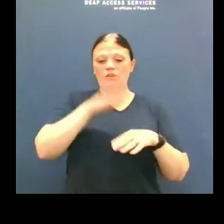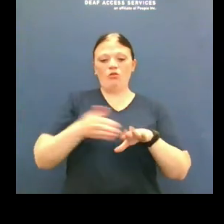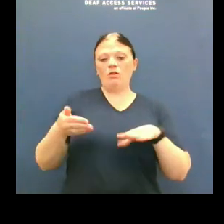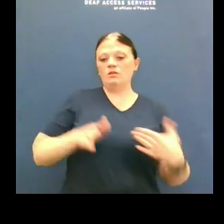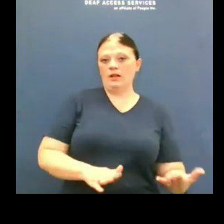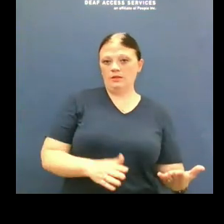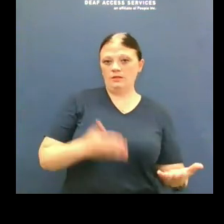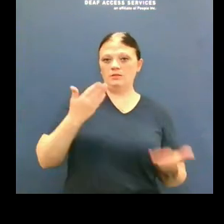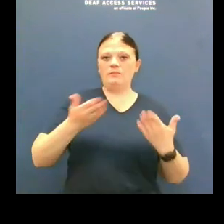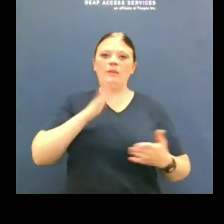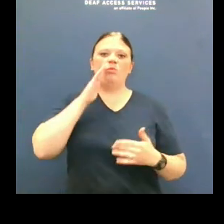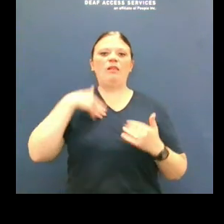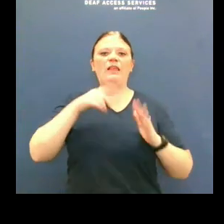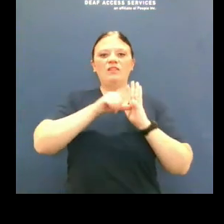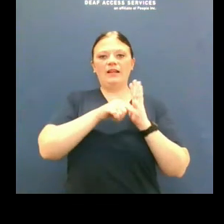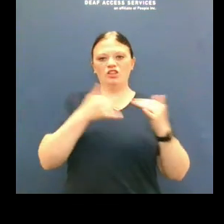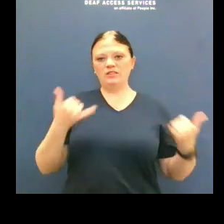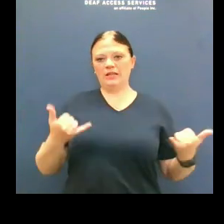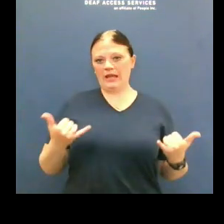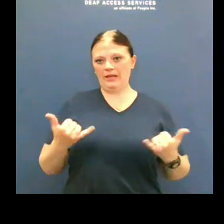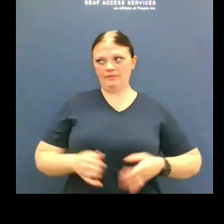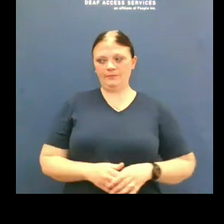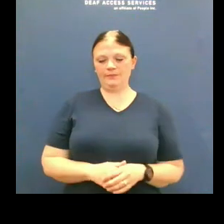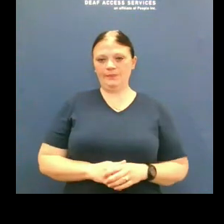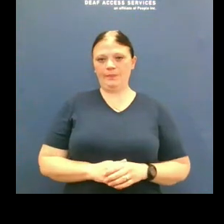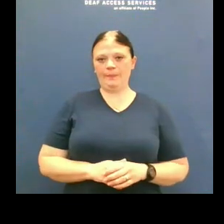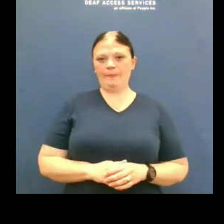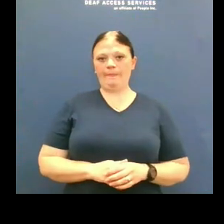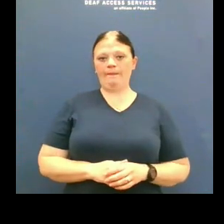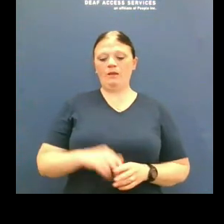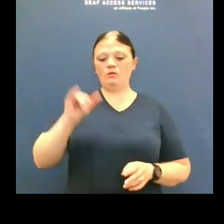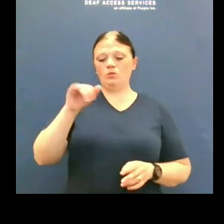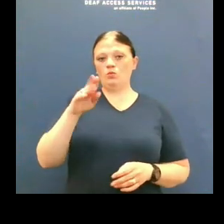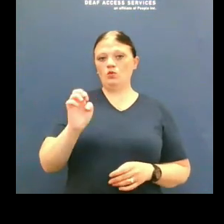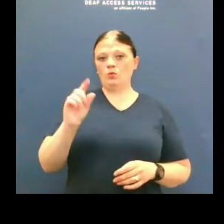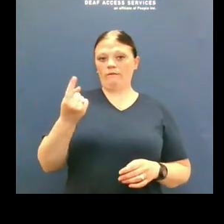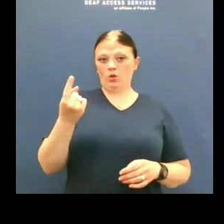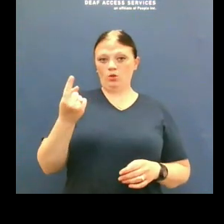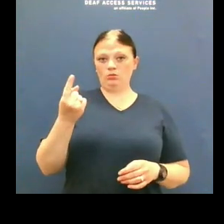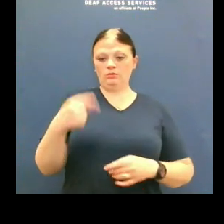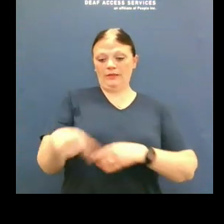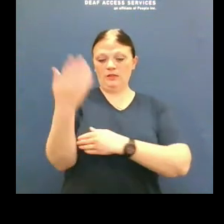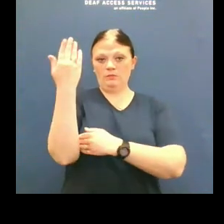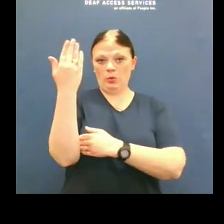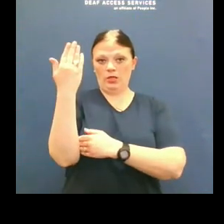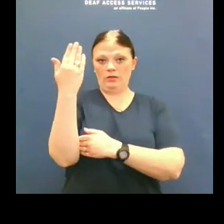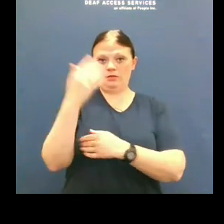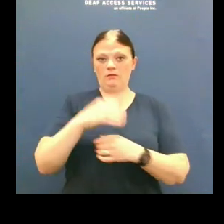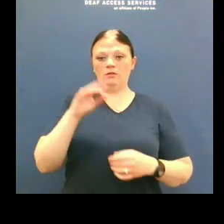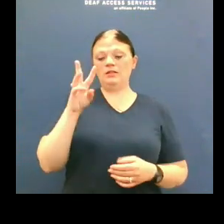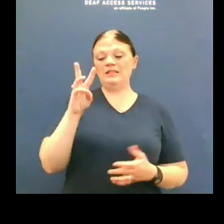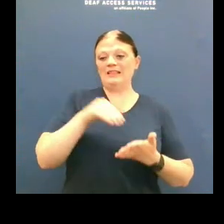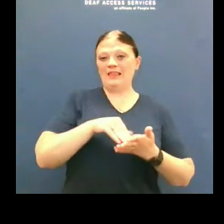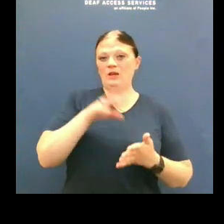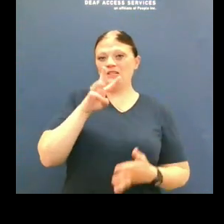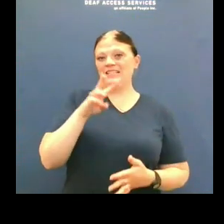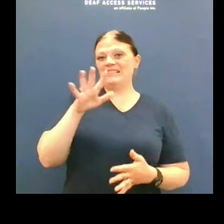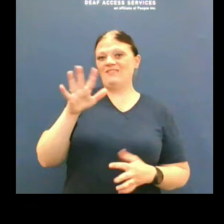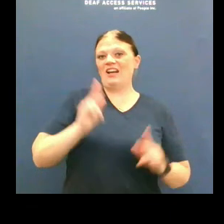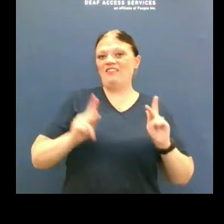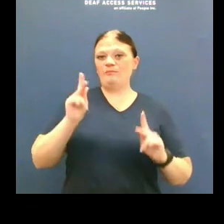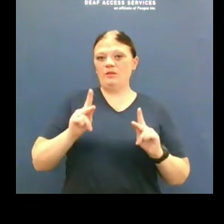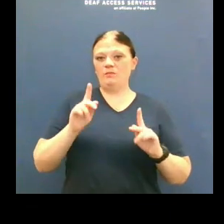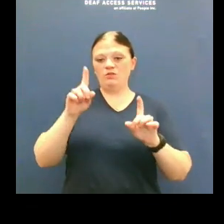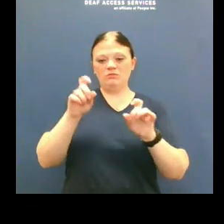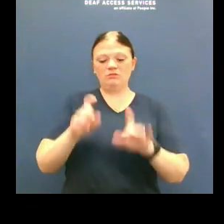and we'll probably have those a little later today. But as of June 1st, as of this morning, 6,065 people